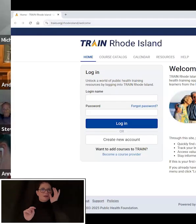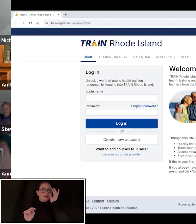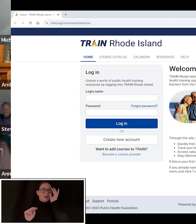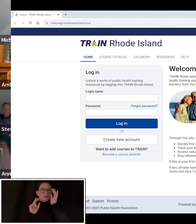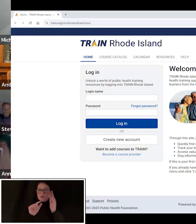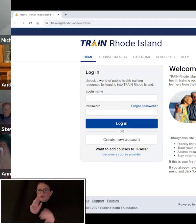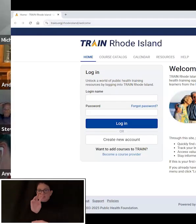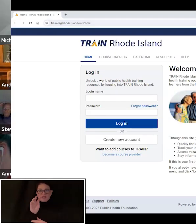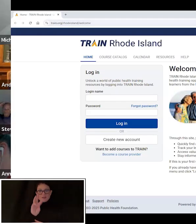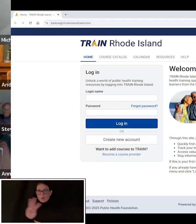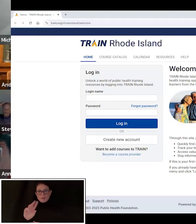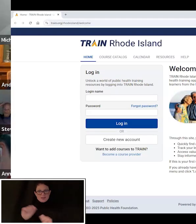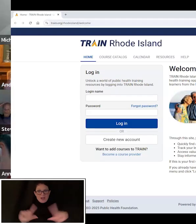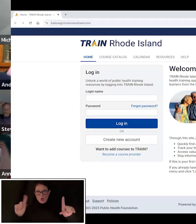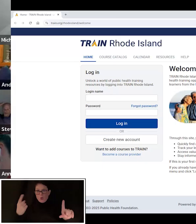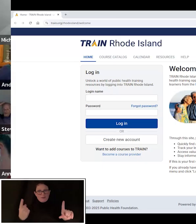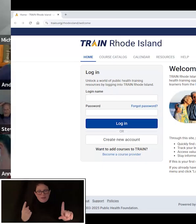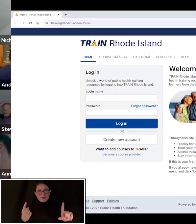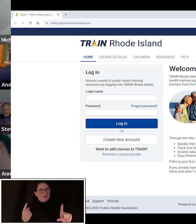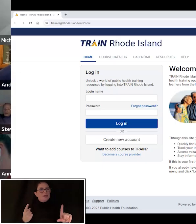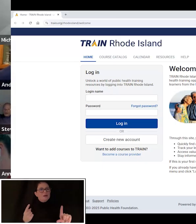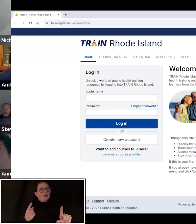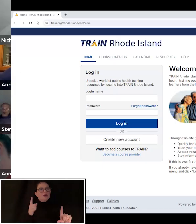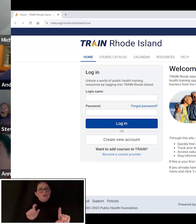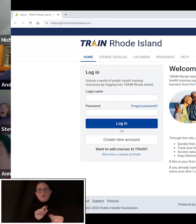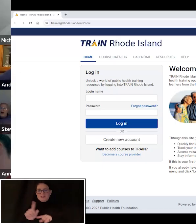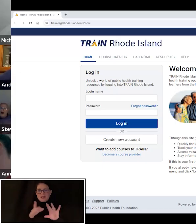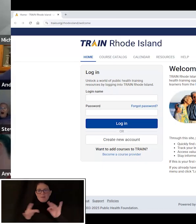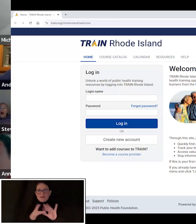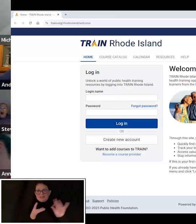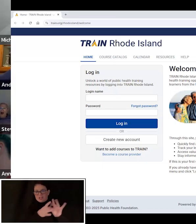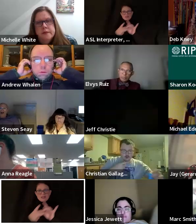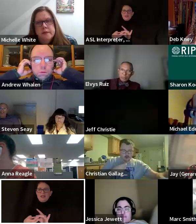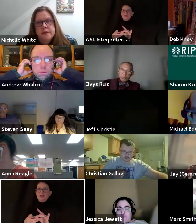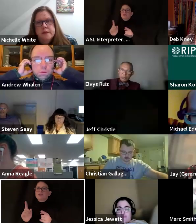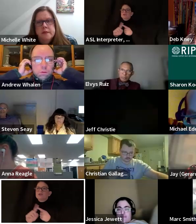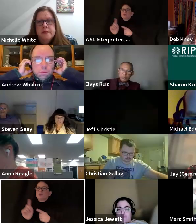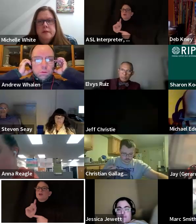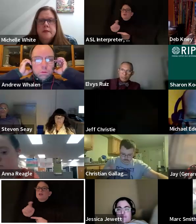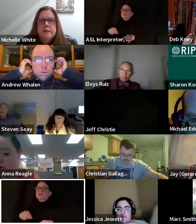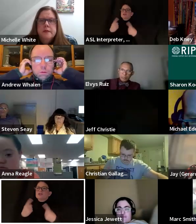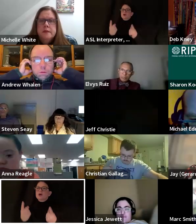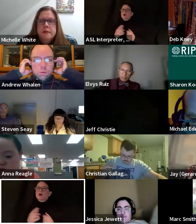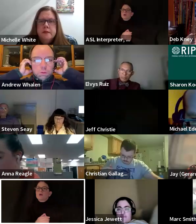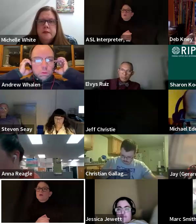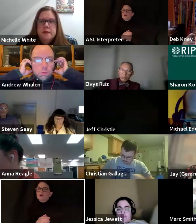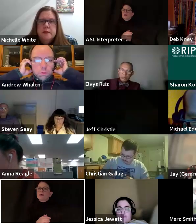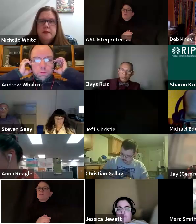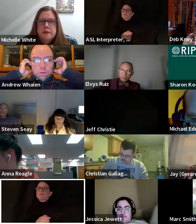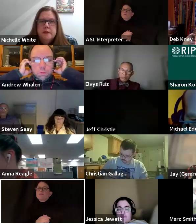that site because you're gonna get a message and it's linked to where you need to be. So if you didn't